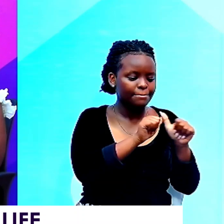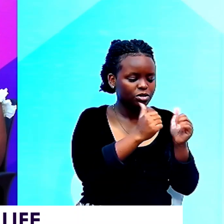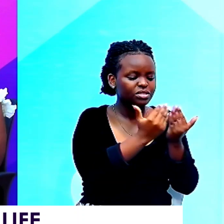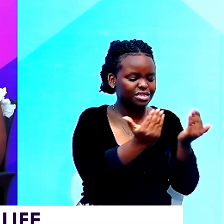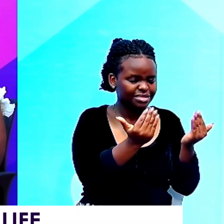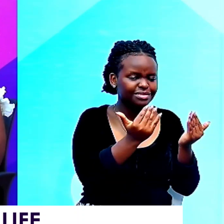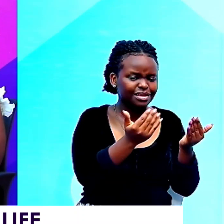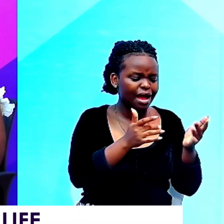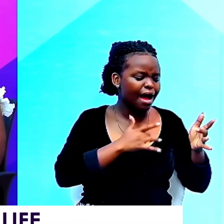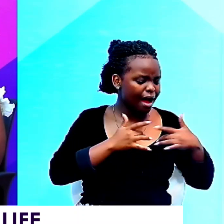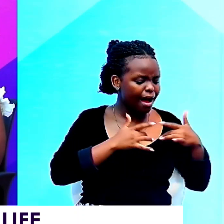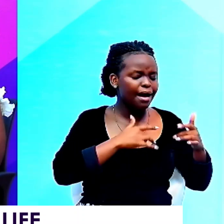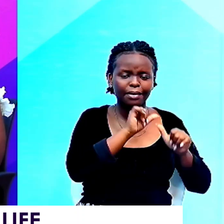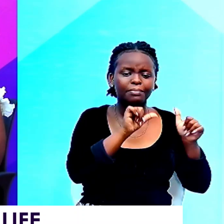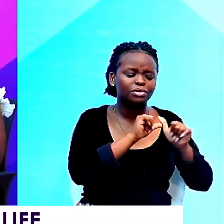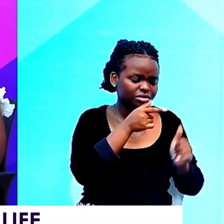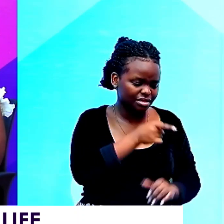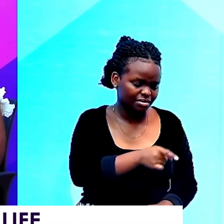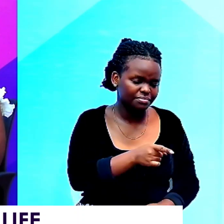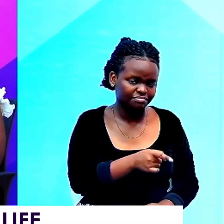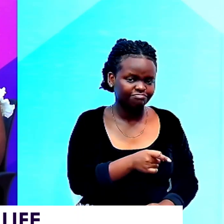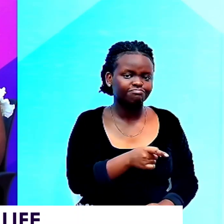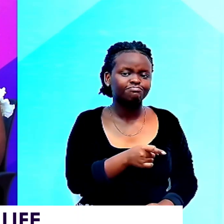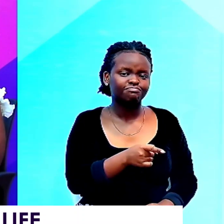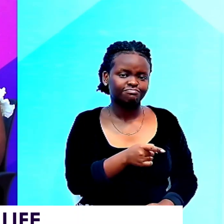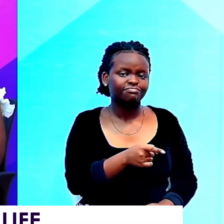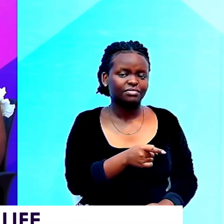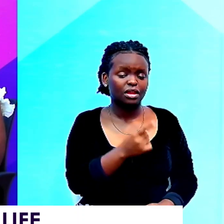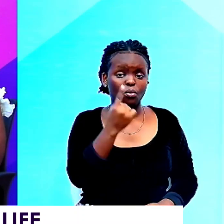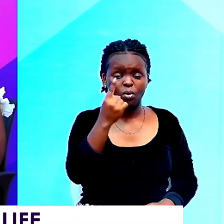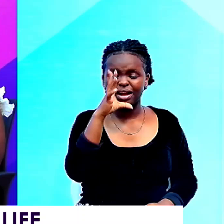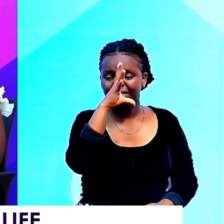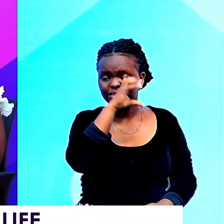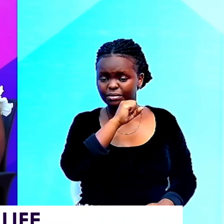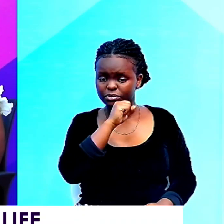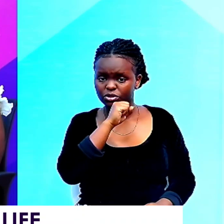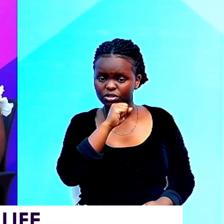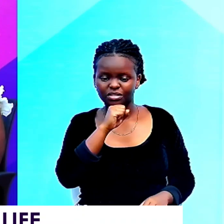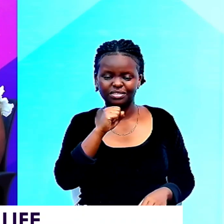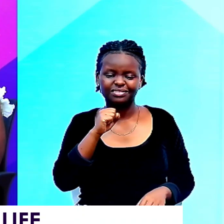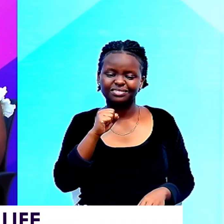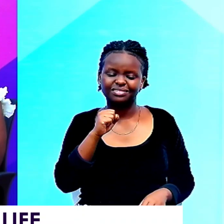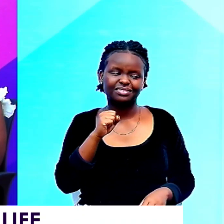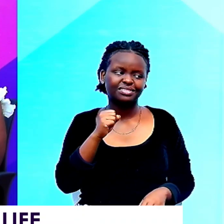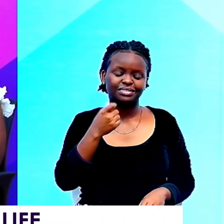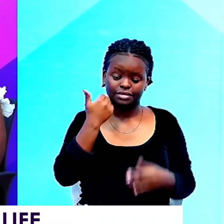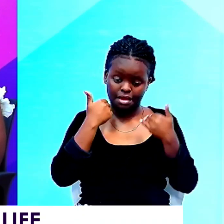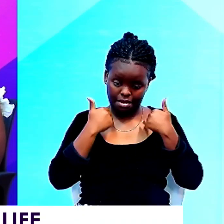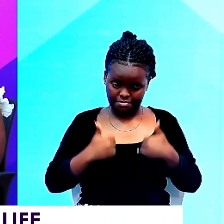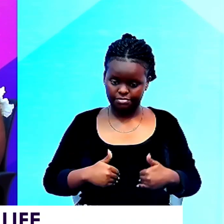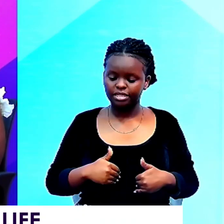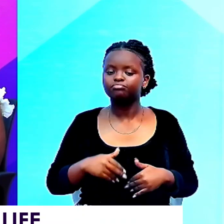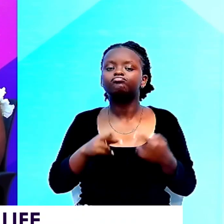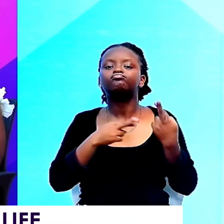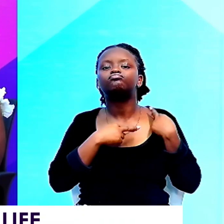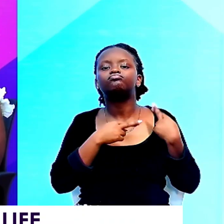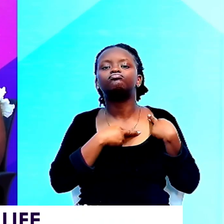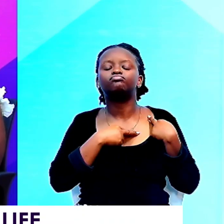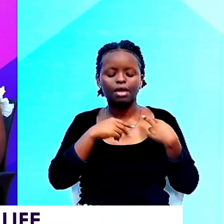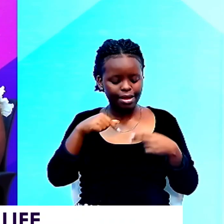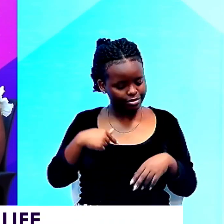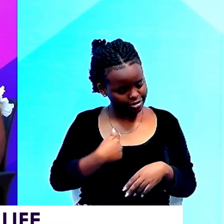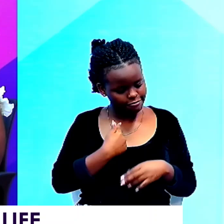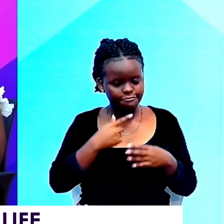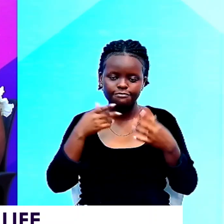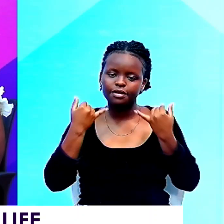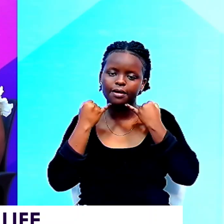them, because one assumption that we have always made in life is that it is me speaking, it is me implementing. Yes. So you